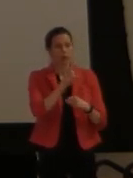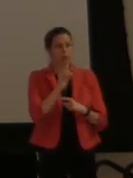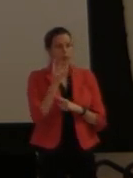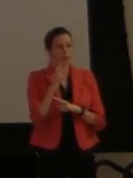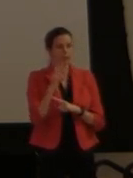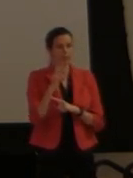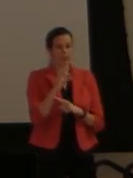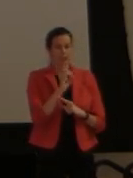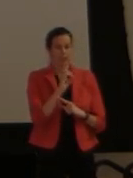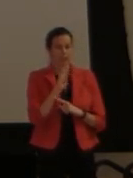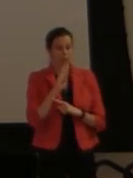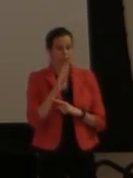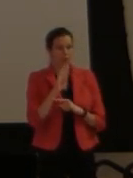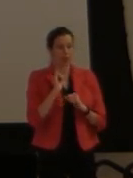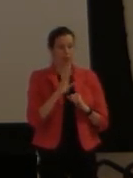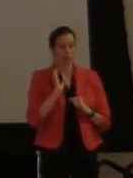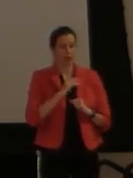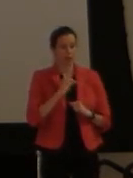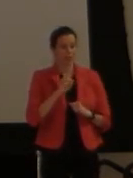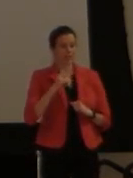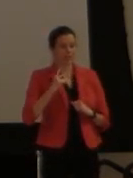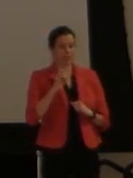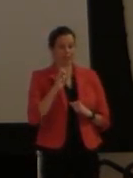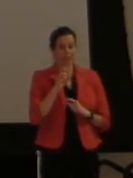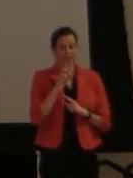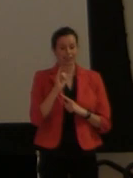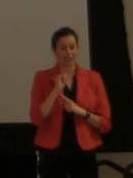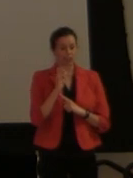2017 dashboard, which was our second edition, a set of